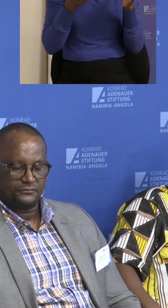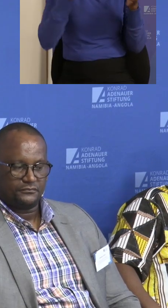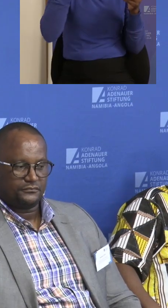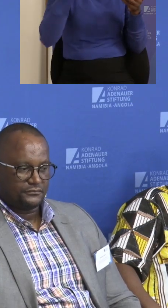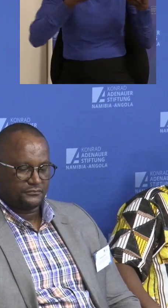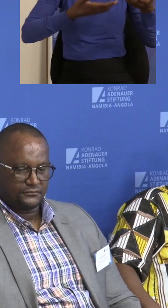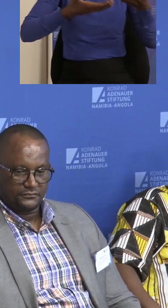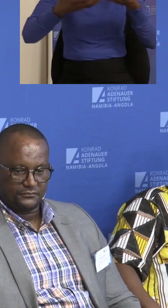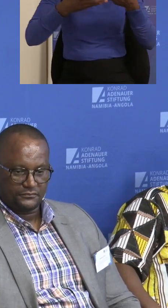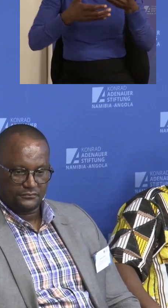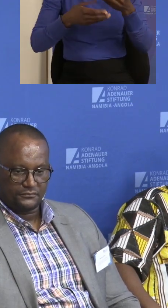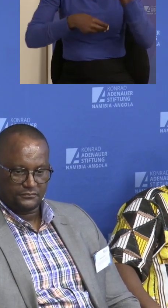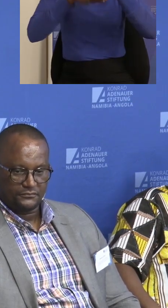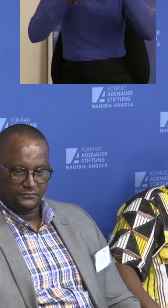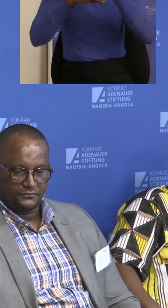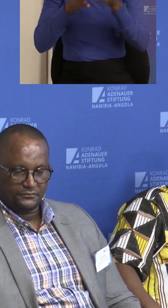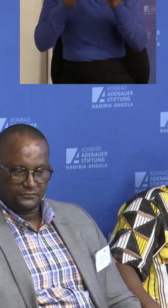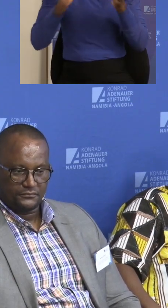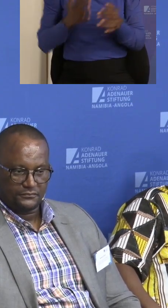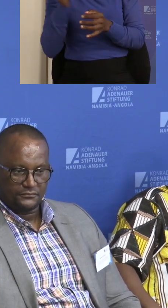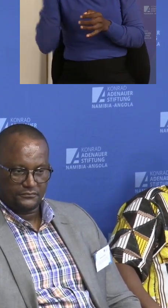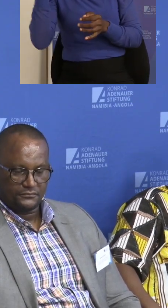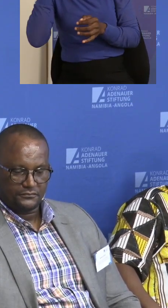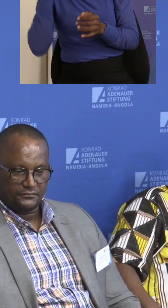and also keen to hear